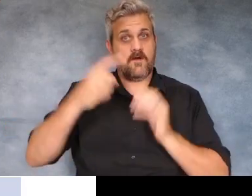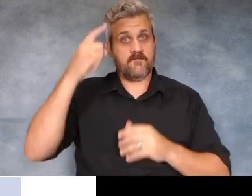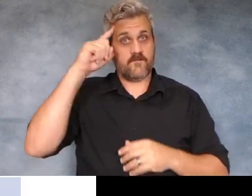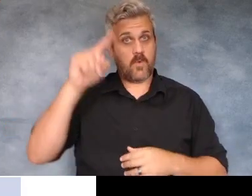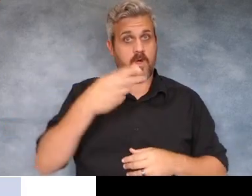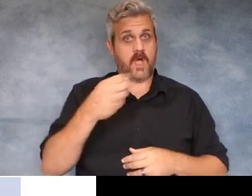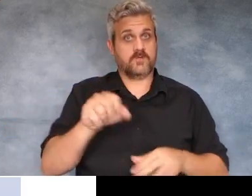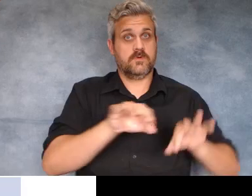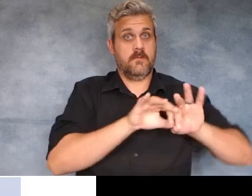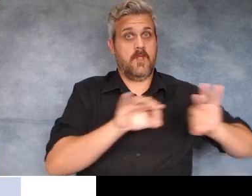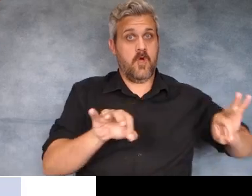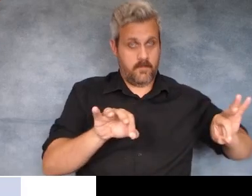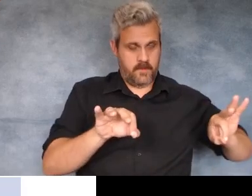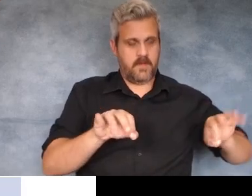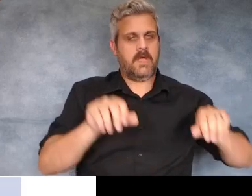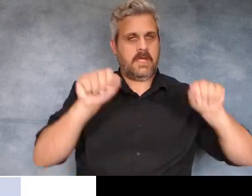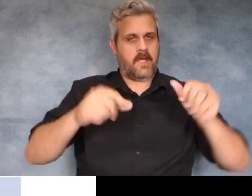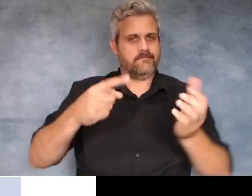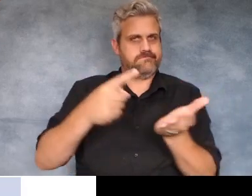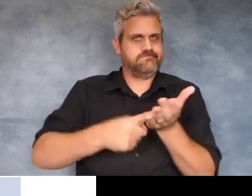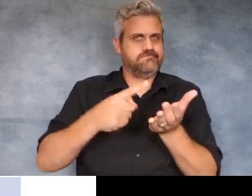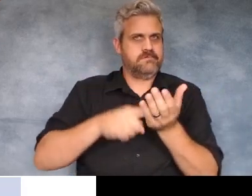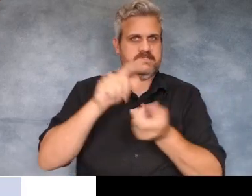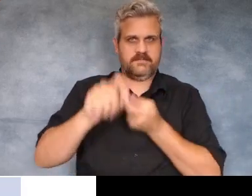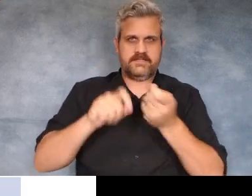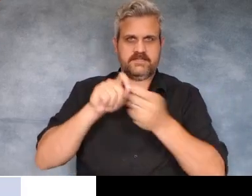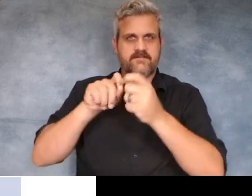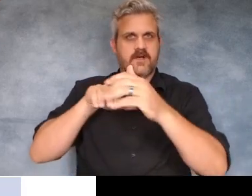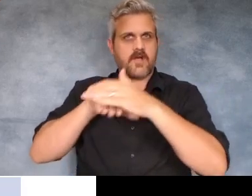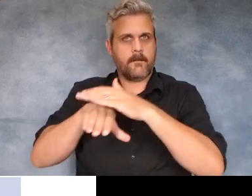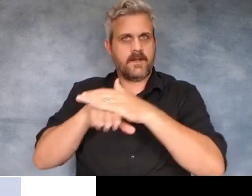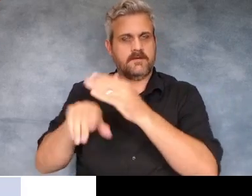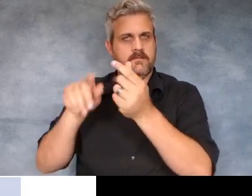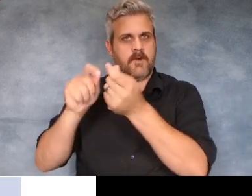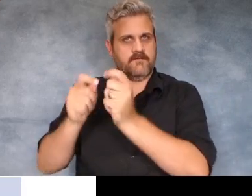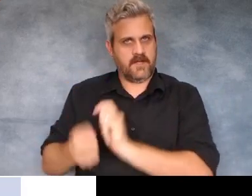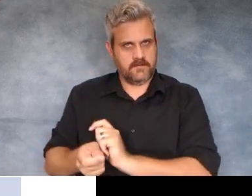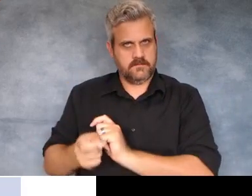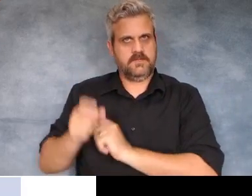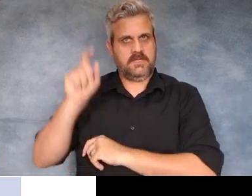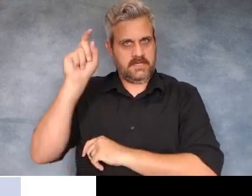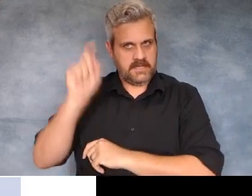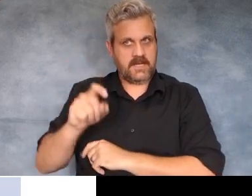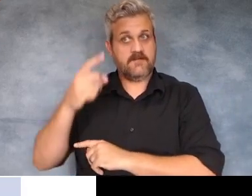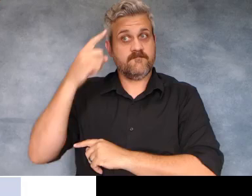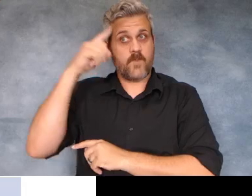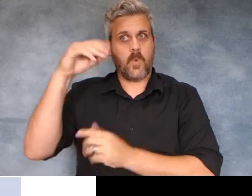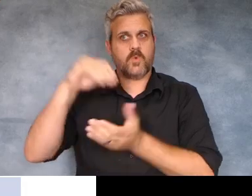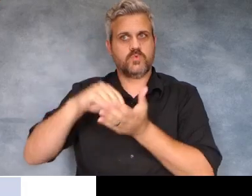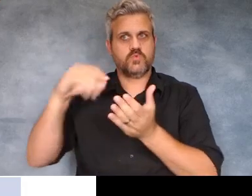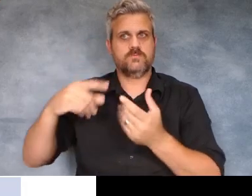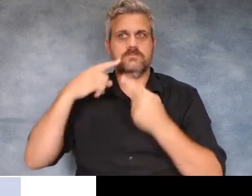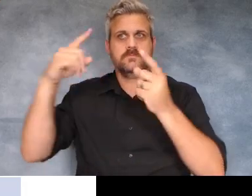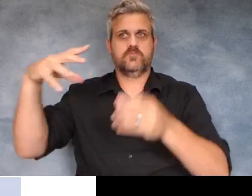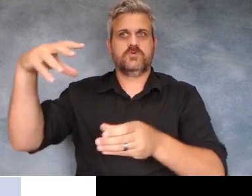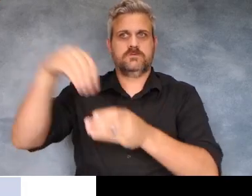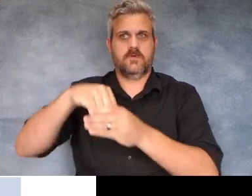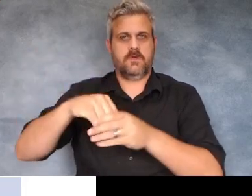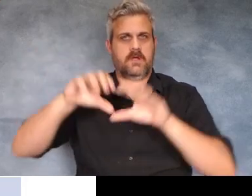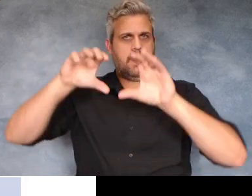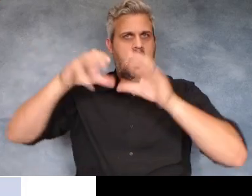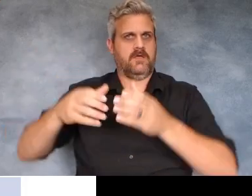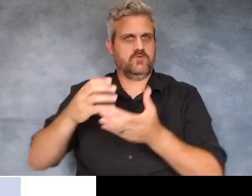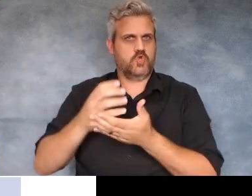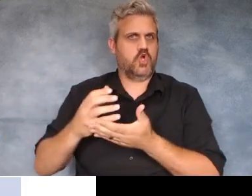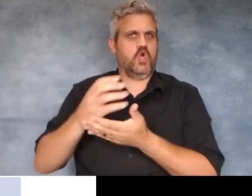they may discuss specific accommodations and modifications needed in order for the student to participate in classes to